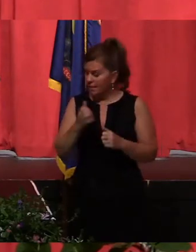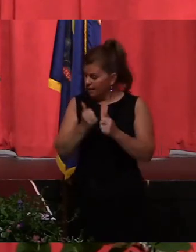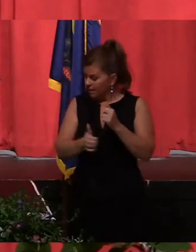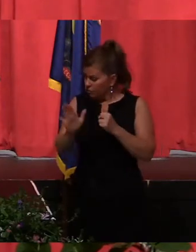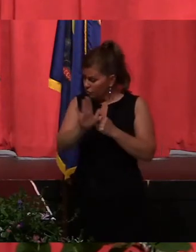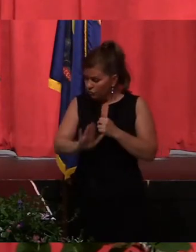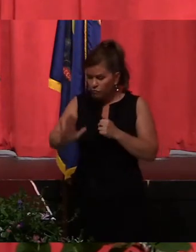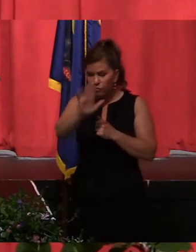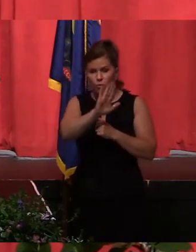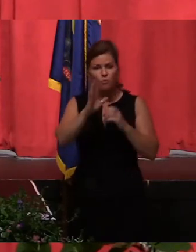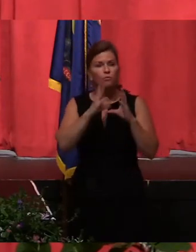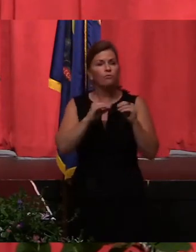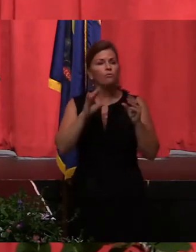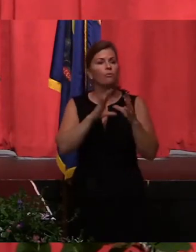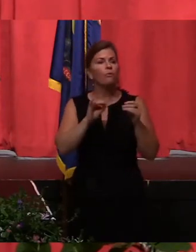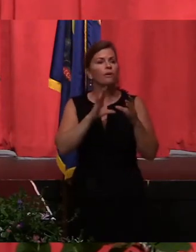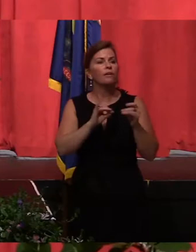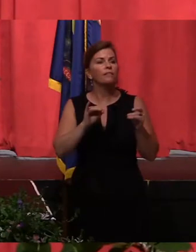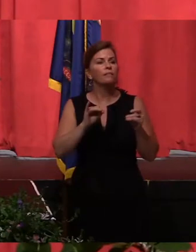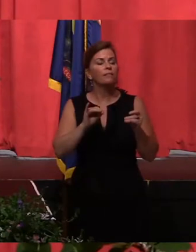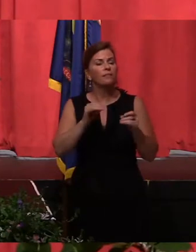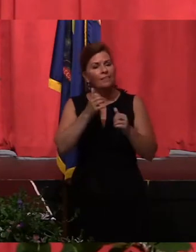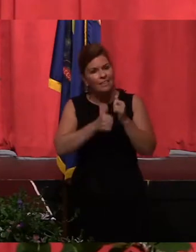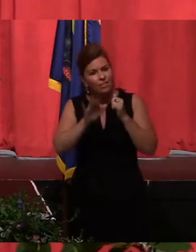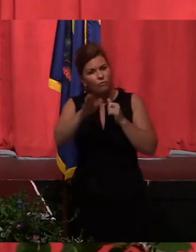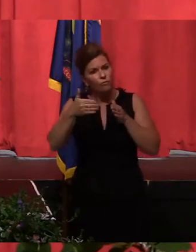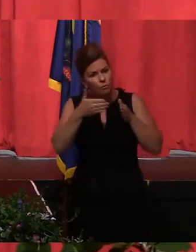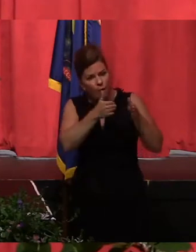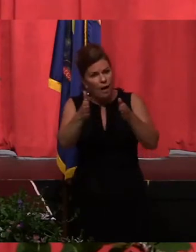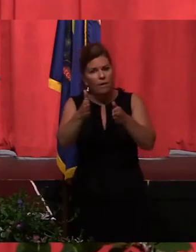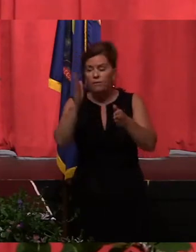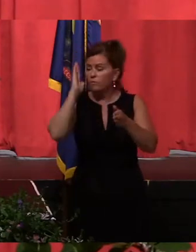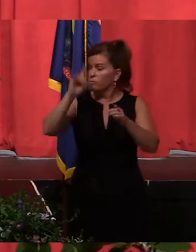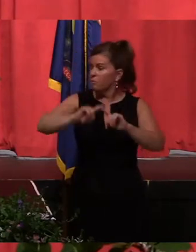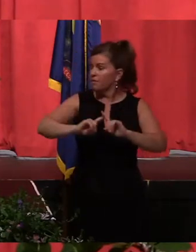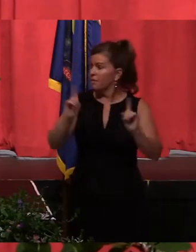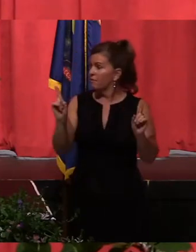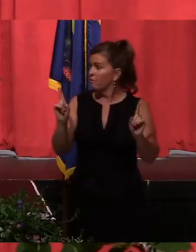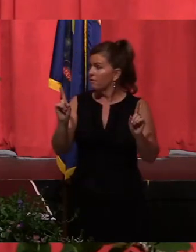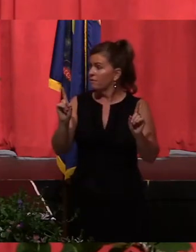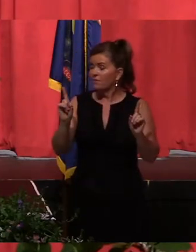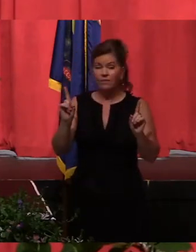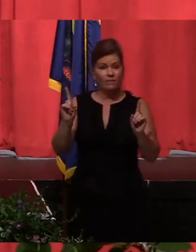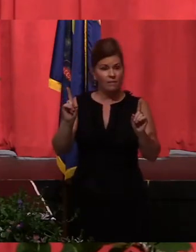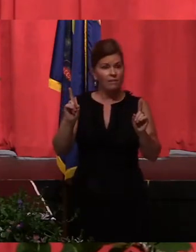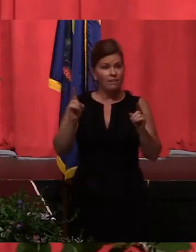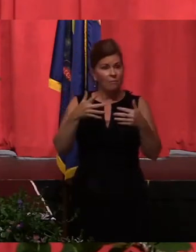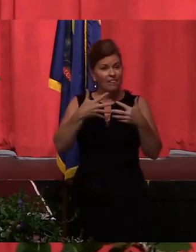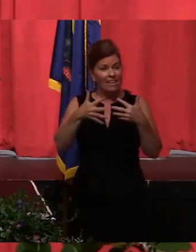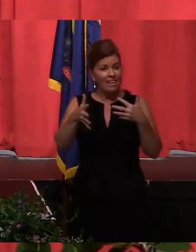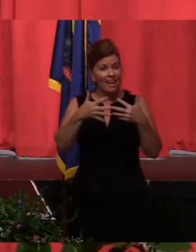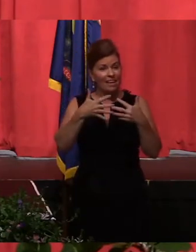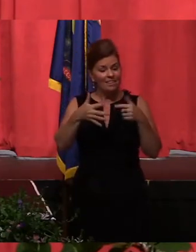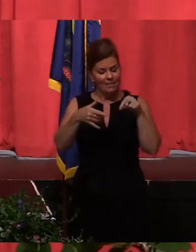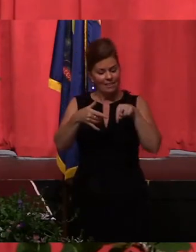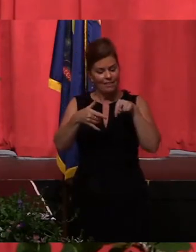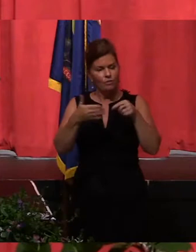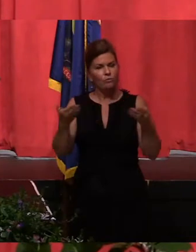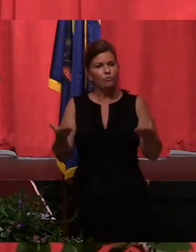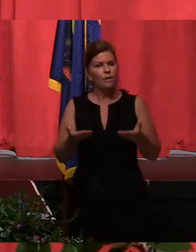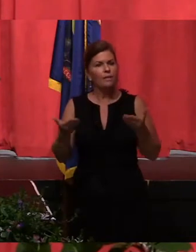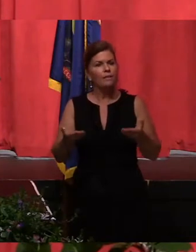stories and each of your paths will be different, but the gate to them is located here in East